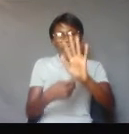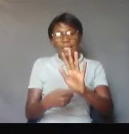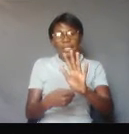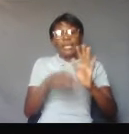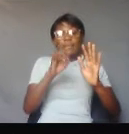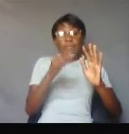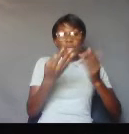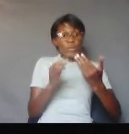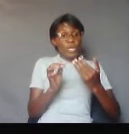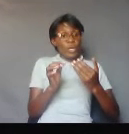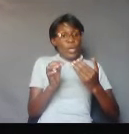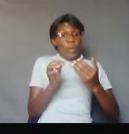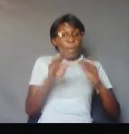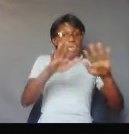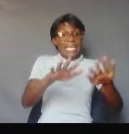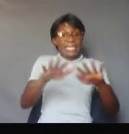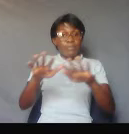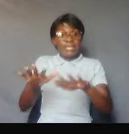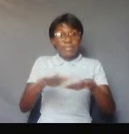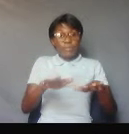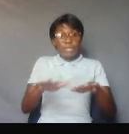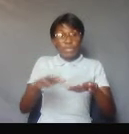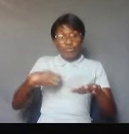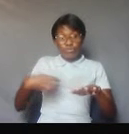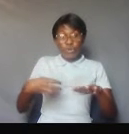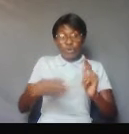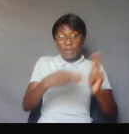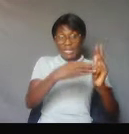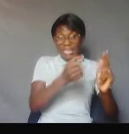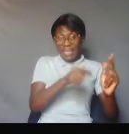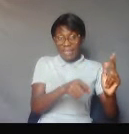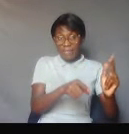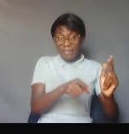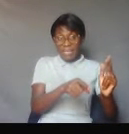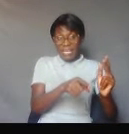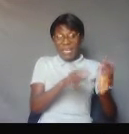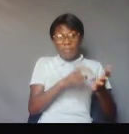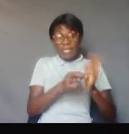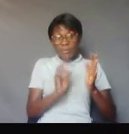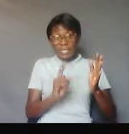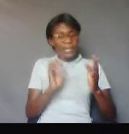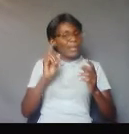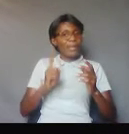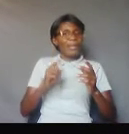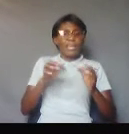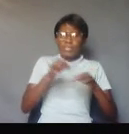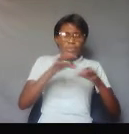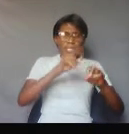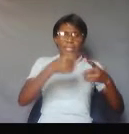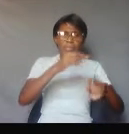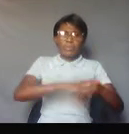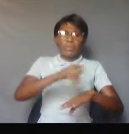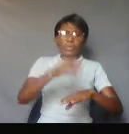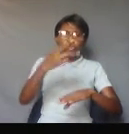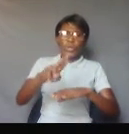say, you as a community of poor or marginalized or women or survivors of gender-based violence or sexually diverse